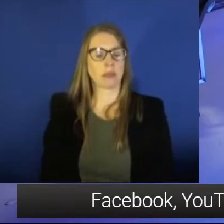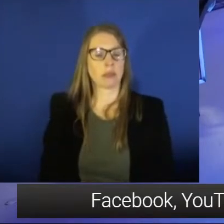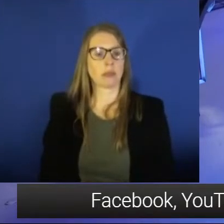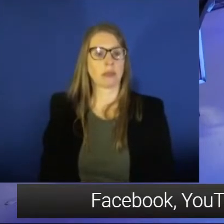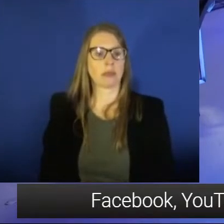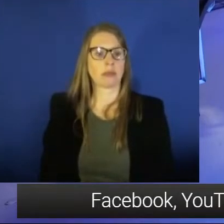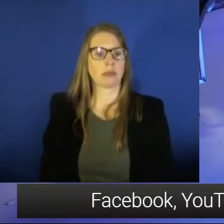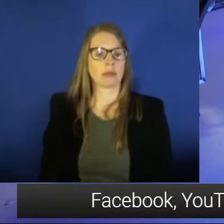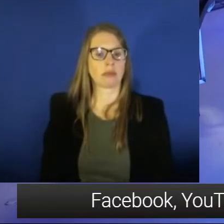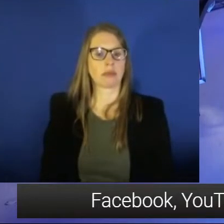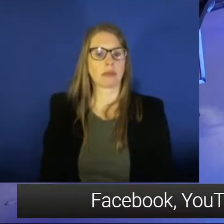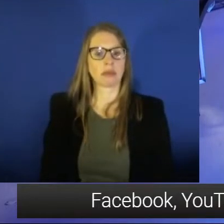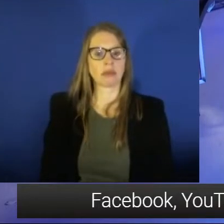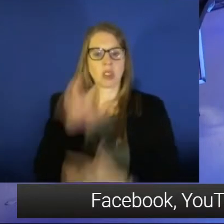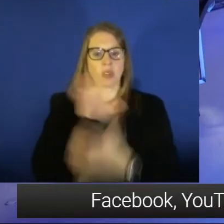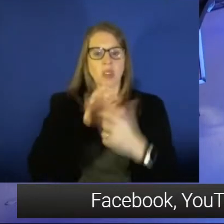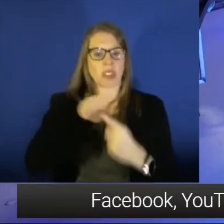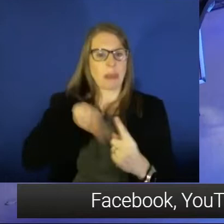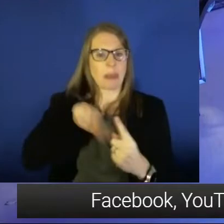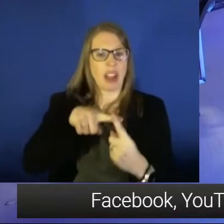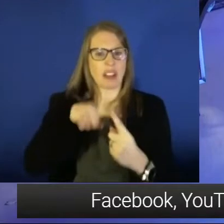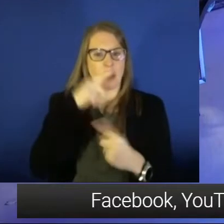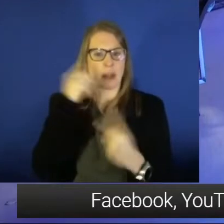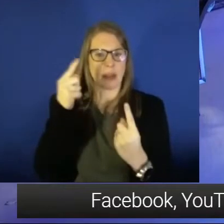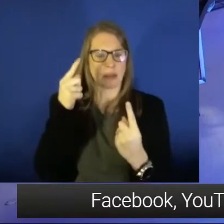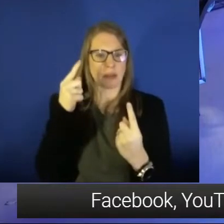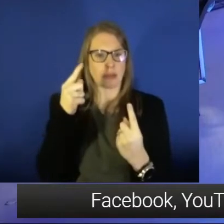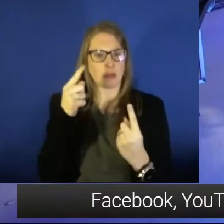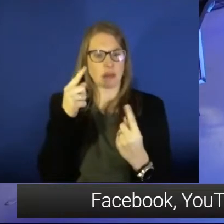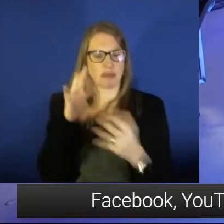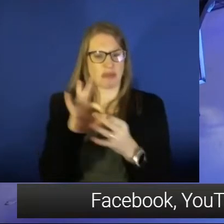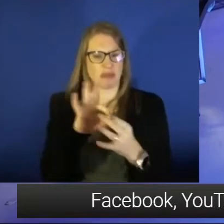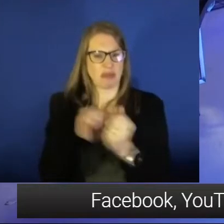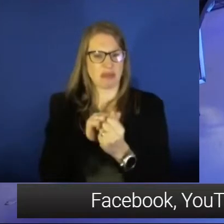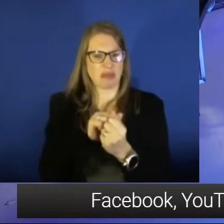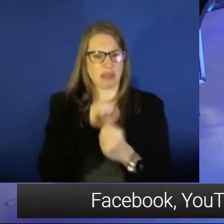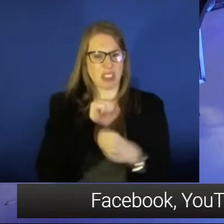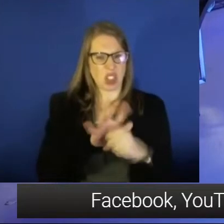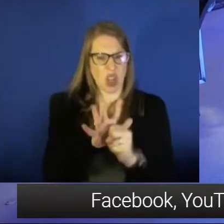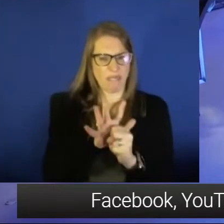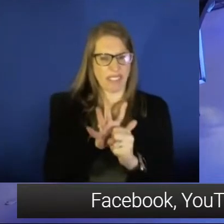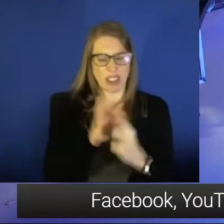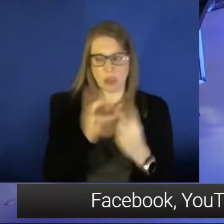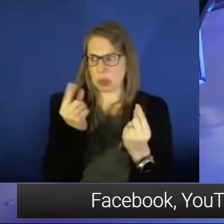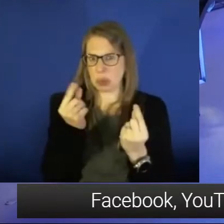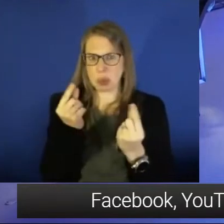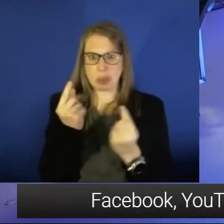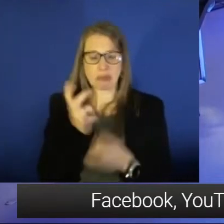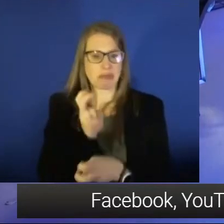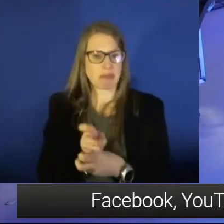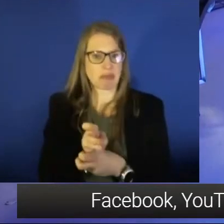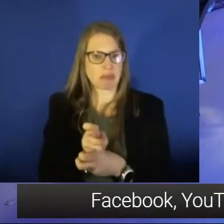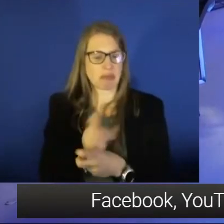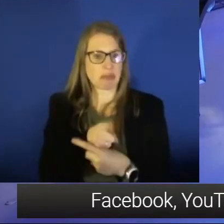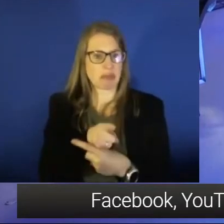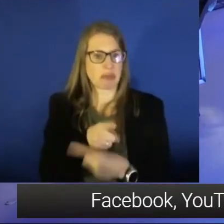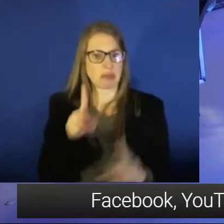about the allergies when we go past COVID and Well, kids. it's really hard. You know, It's always what do you been really do? hard. It's really hard, right? Because people have